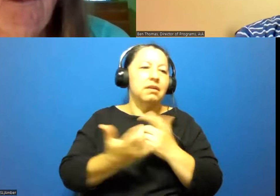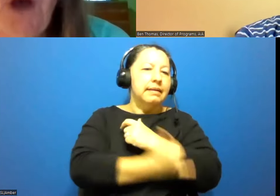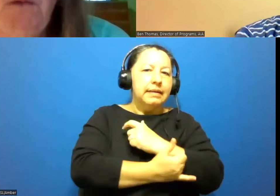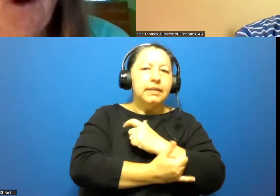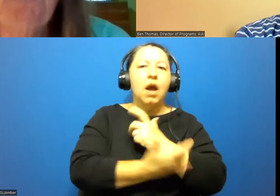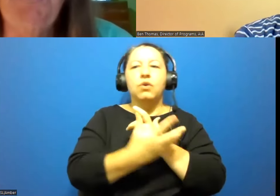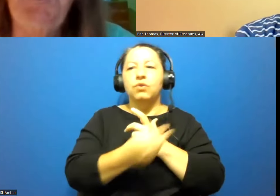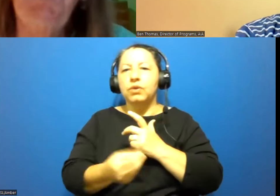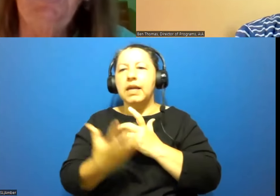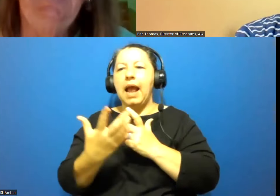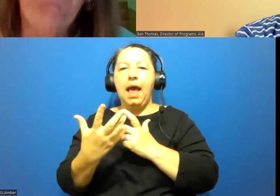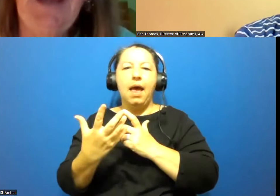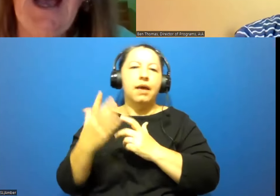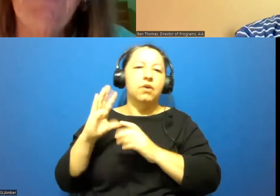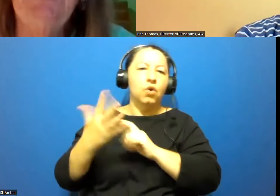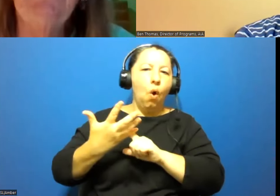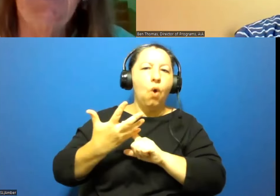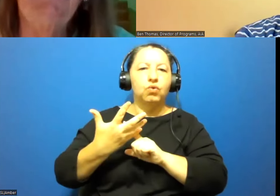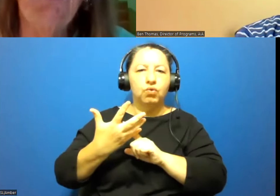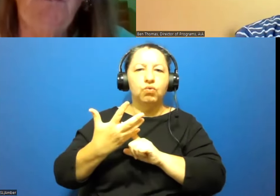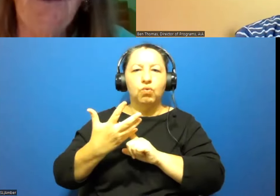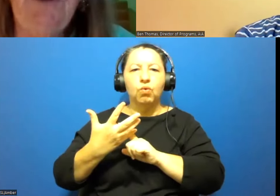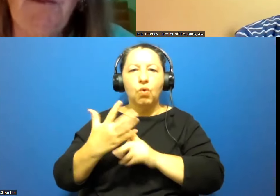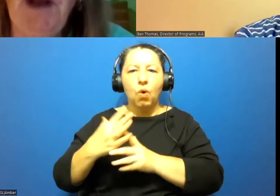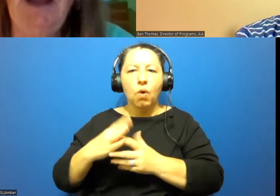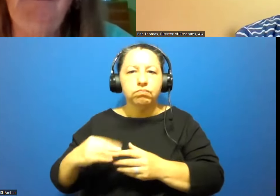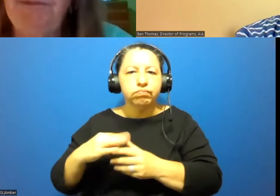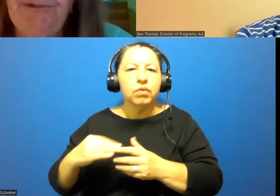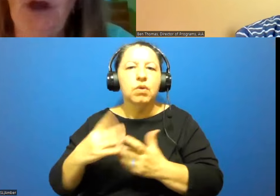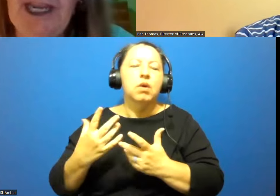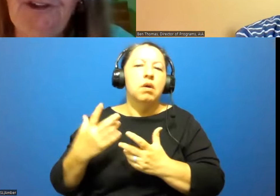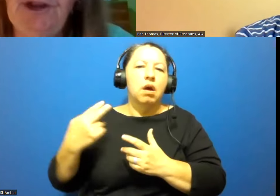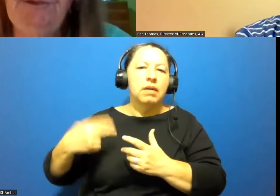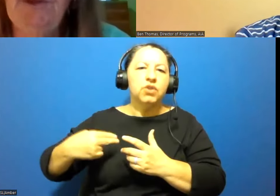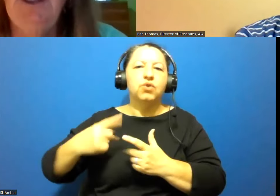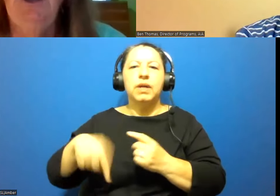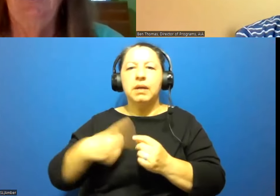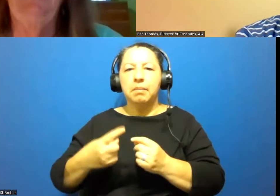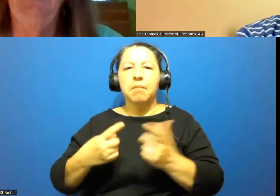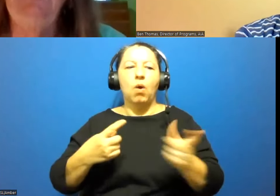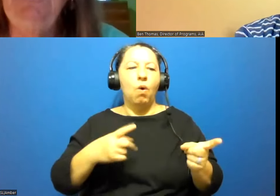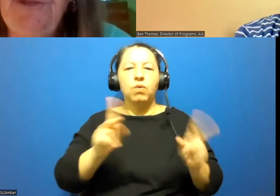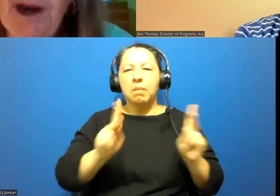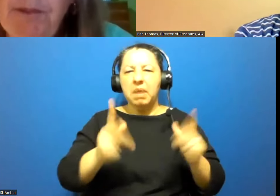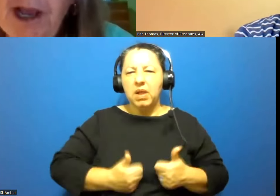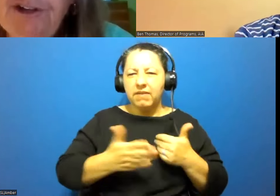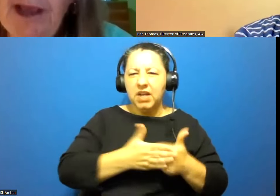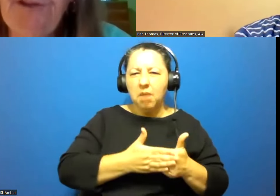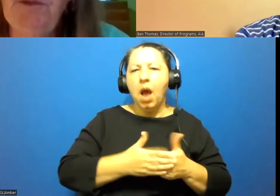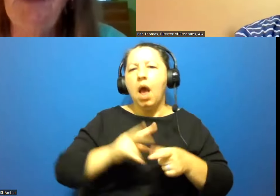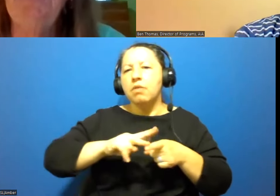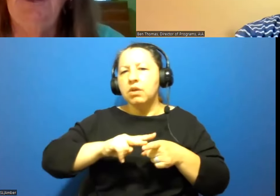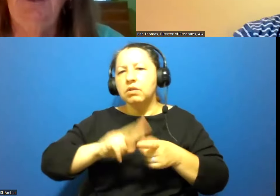family-owned saltworks where the people live in houses and they have saltworks nearby, salt kitchens, and I used their